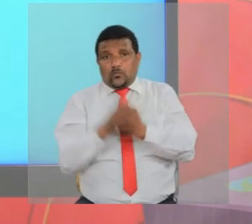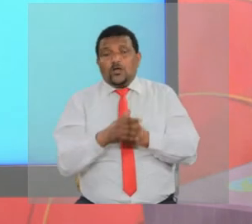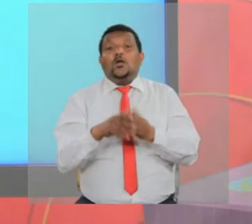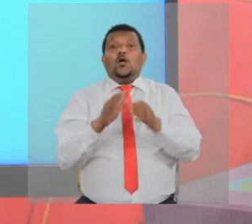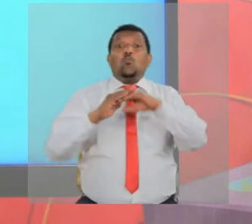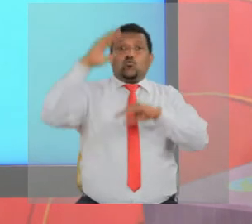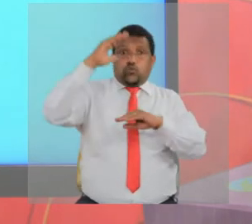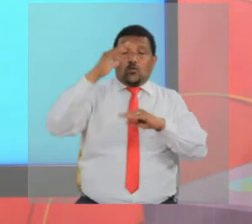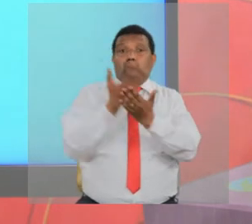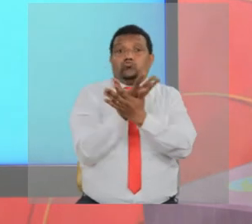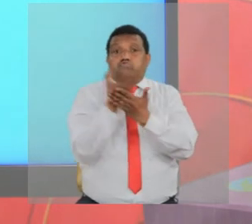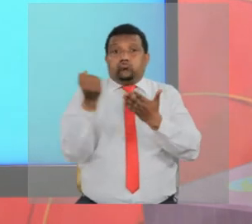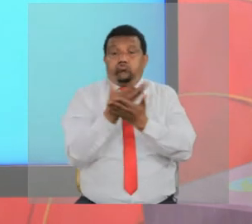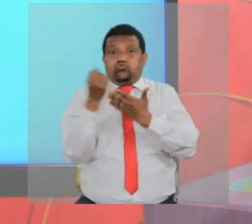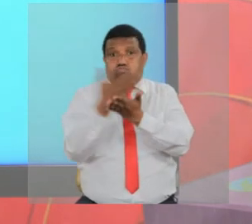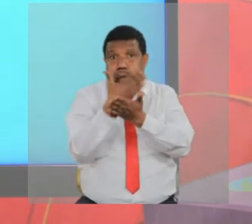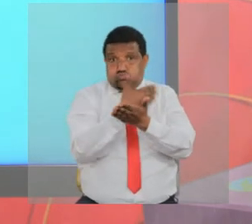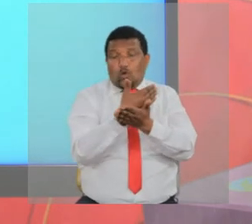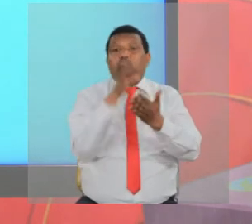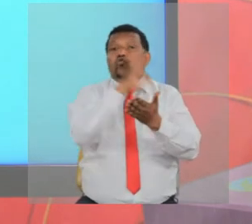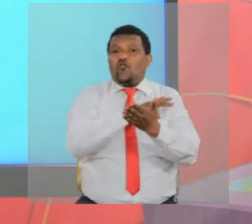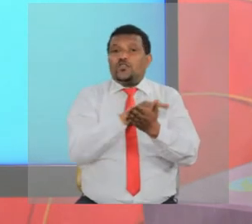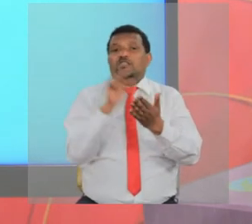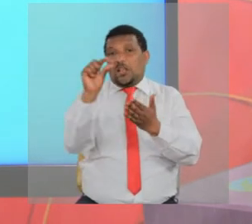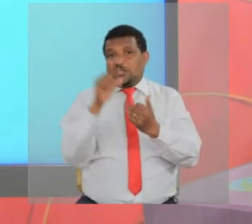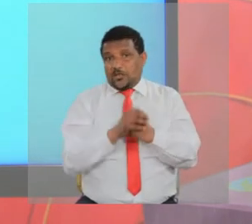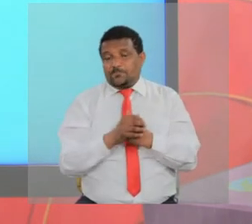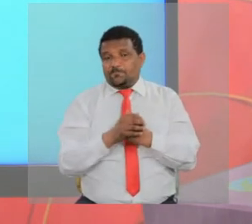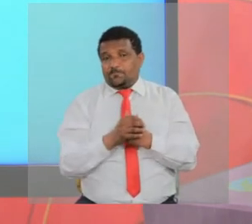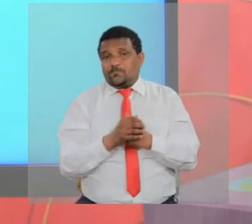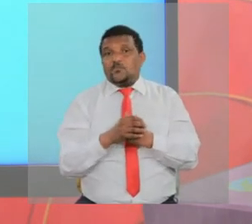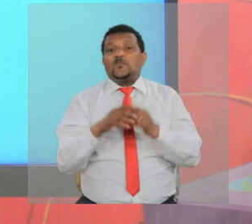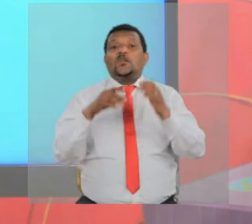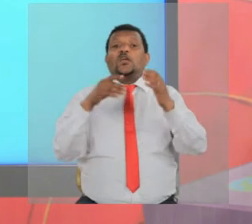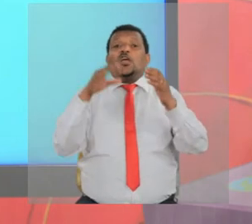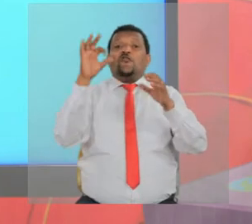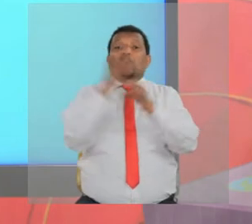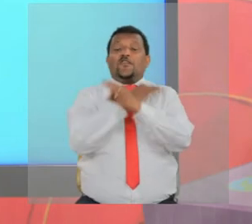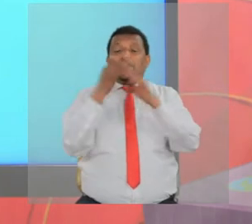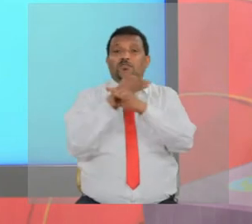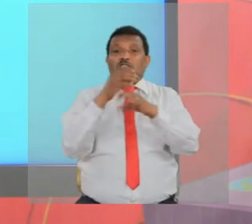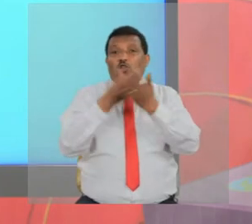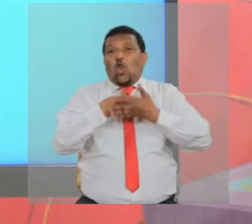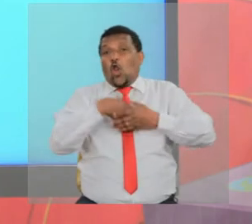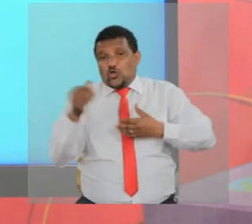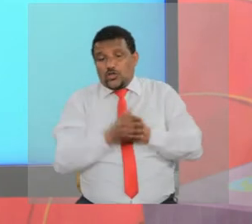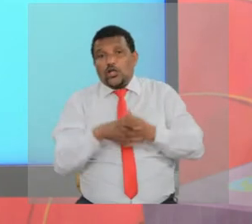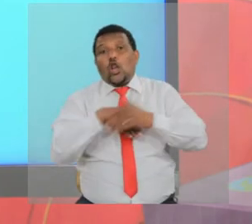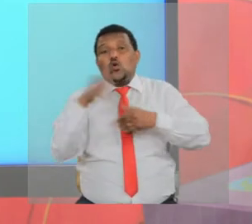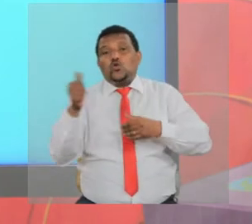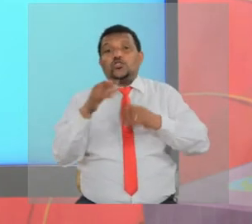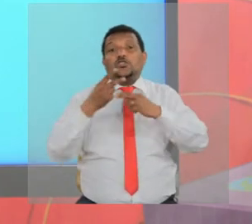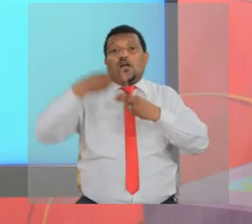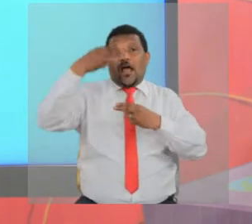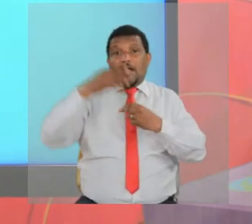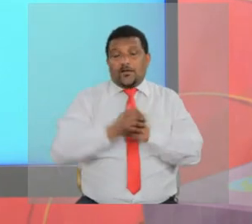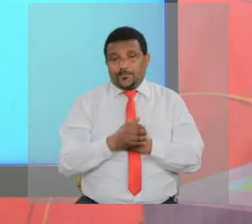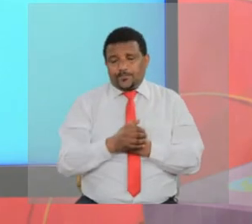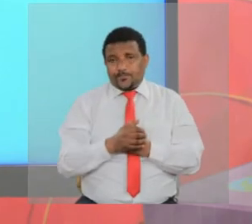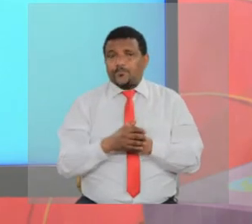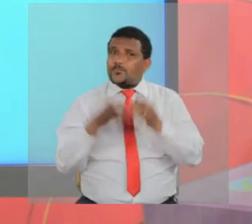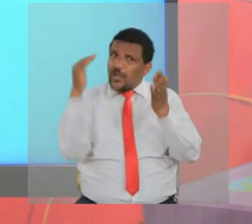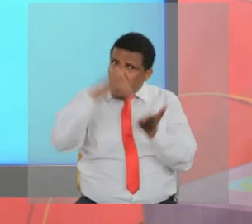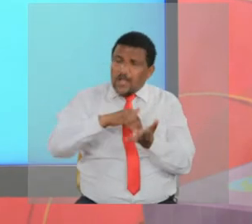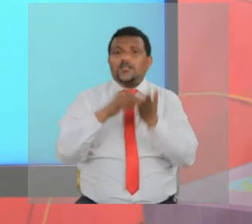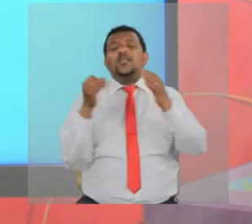2 units, the profit is lesser, or if the firm is in loss, the loss is higher.